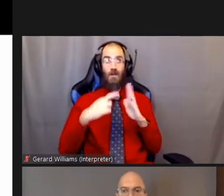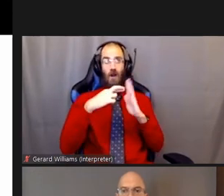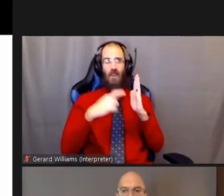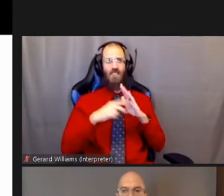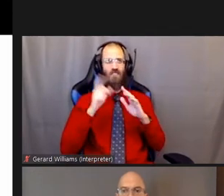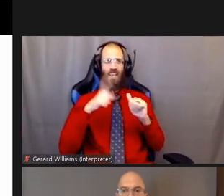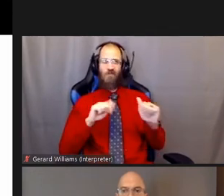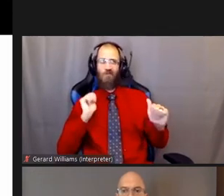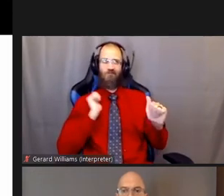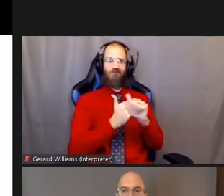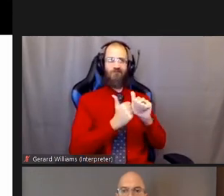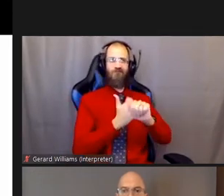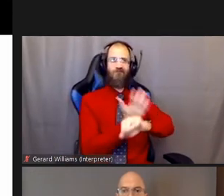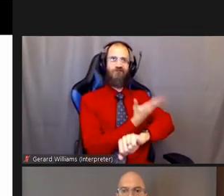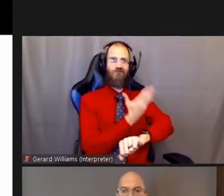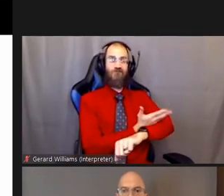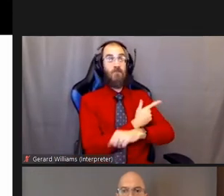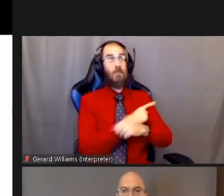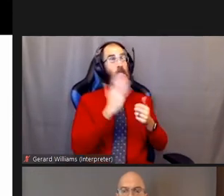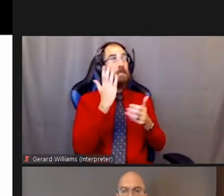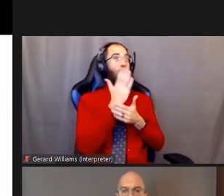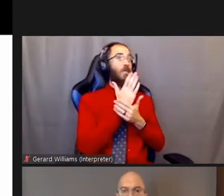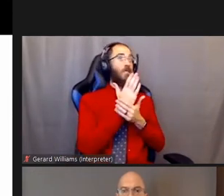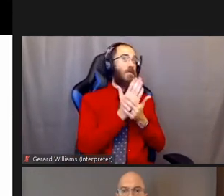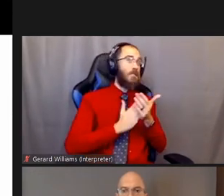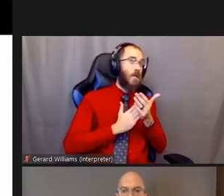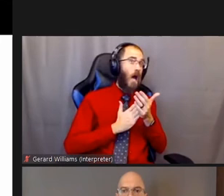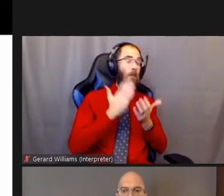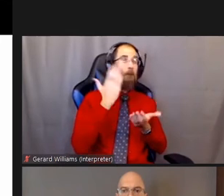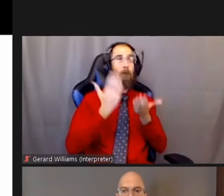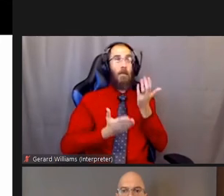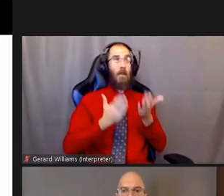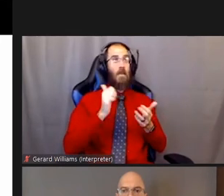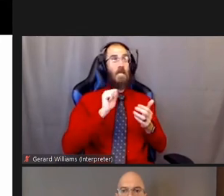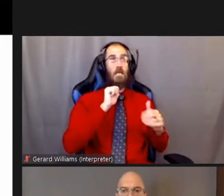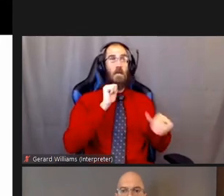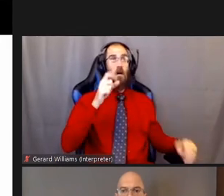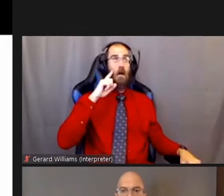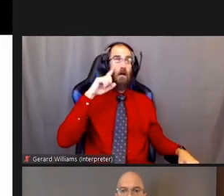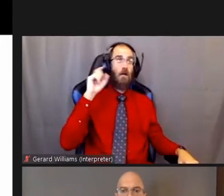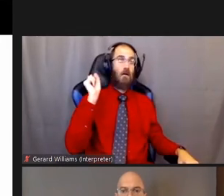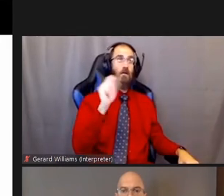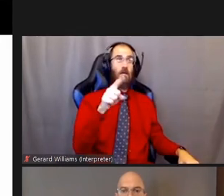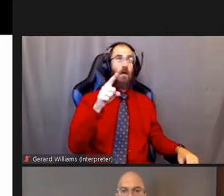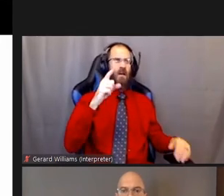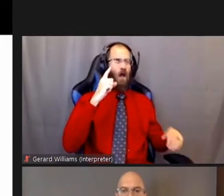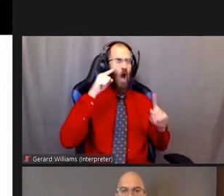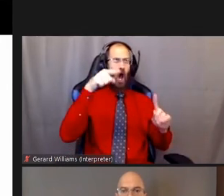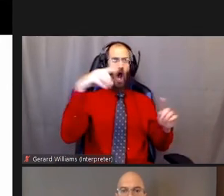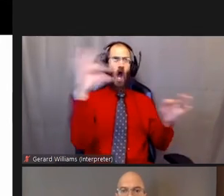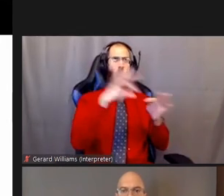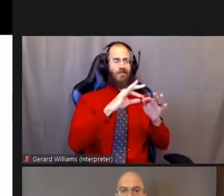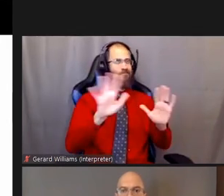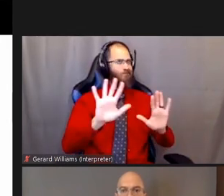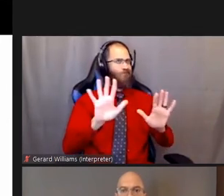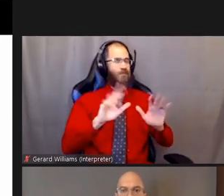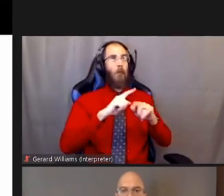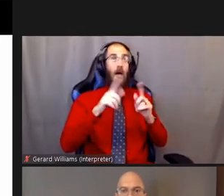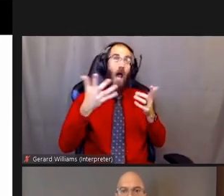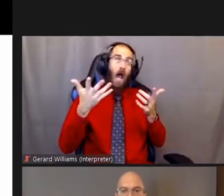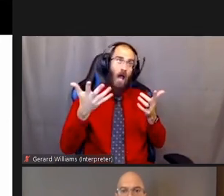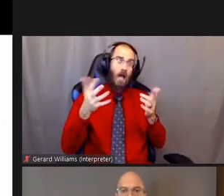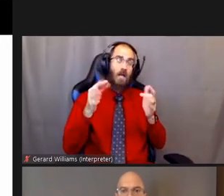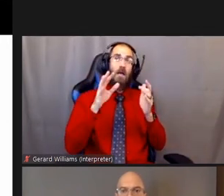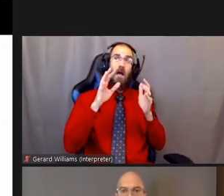Now, some of these may not necessarily jump out as having a direct connection to wireless deployments, but